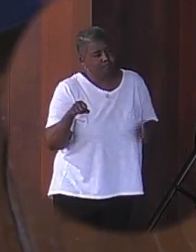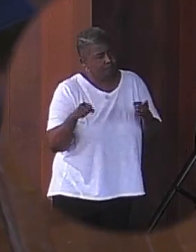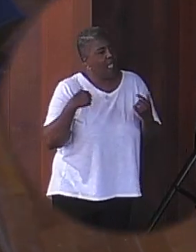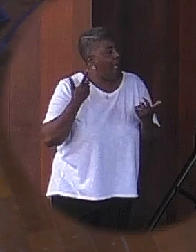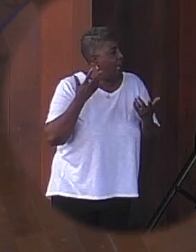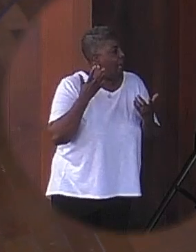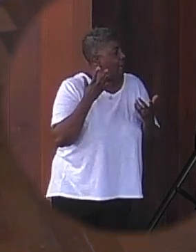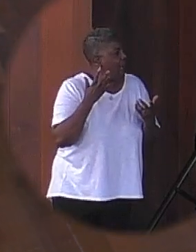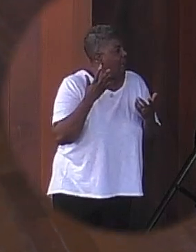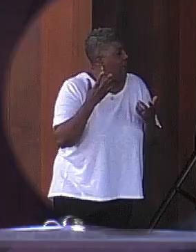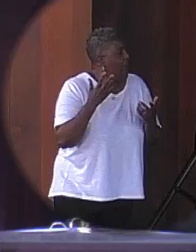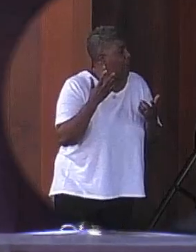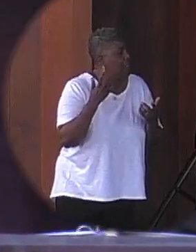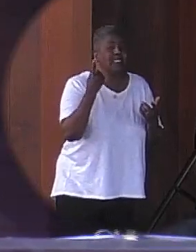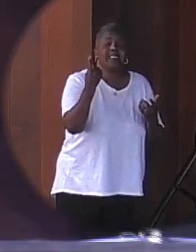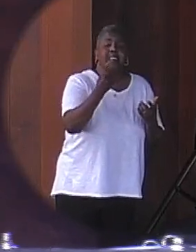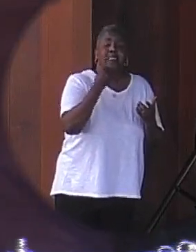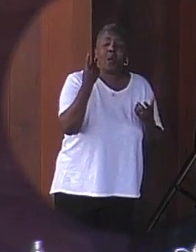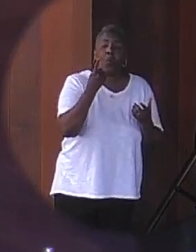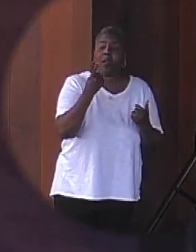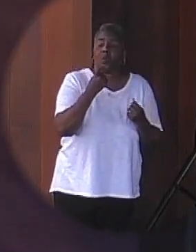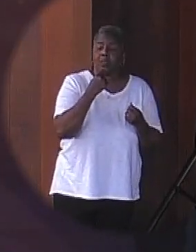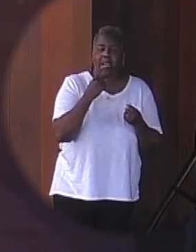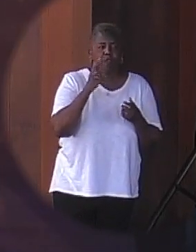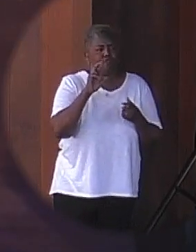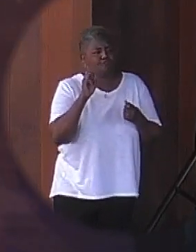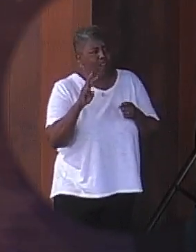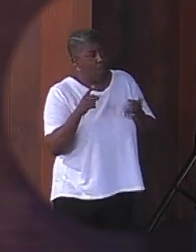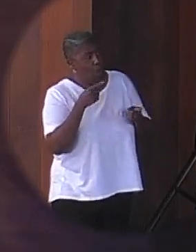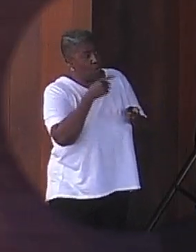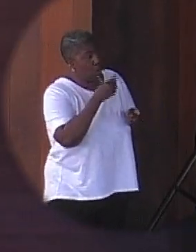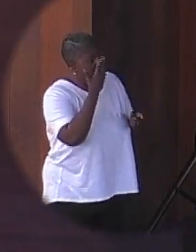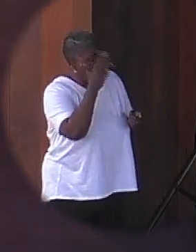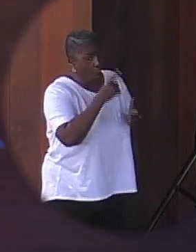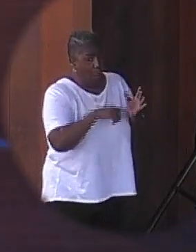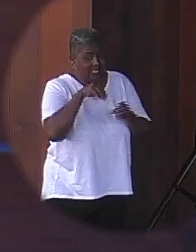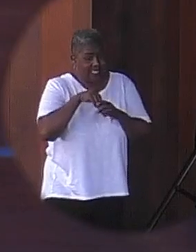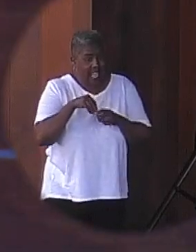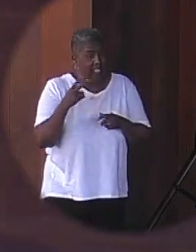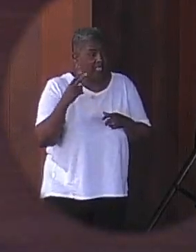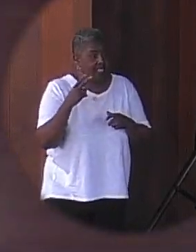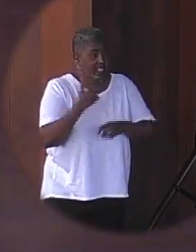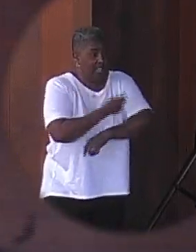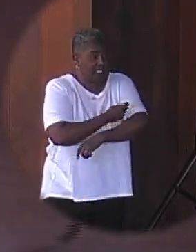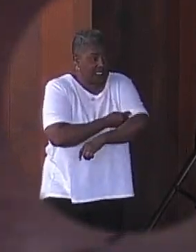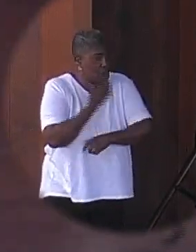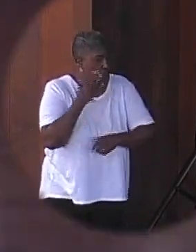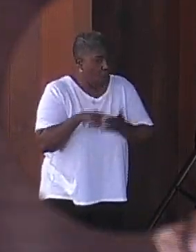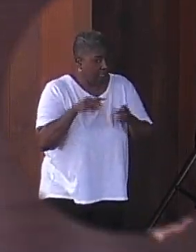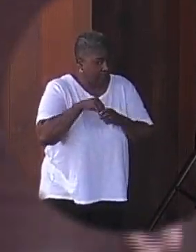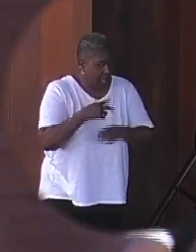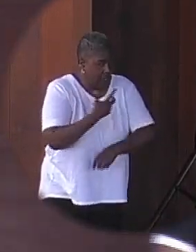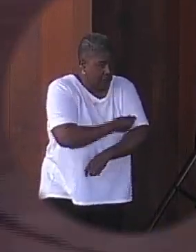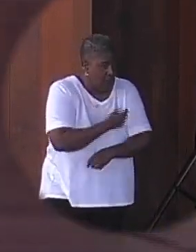Hey, I was talking to that with somebody who came to me and said, well, Reverend, you don't know what's in that vaccine. And